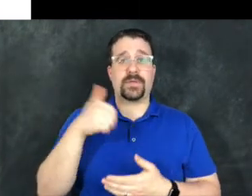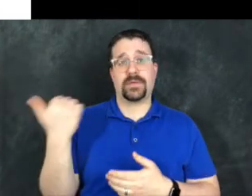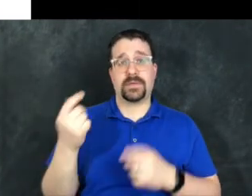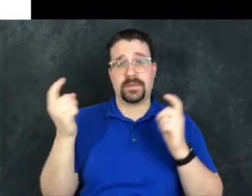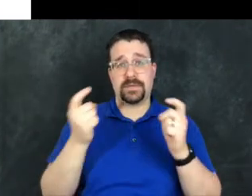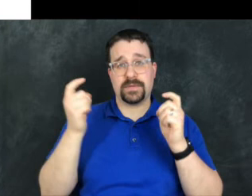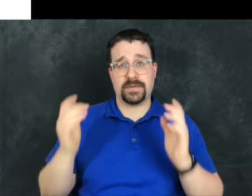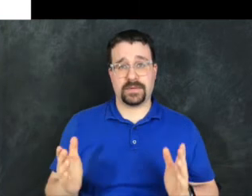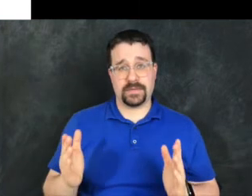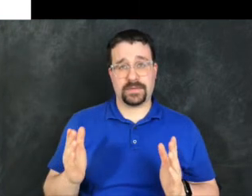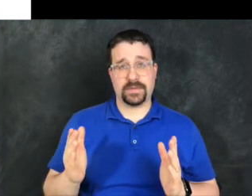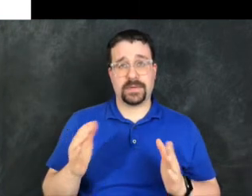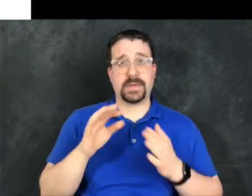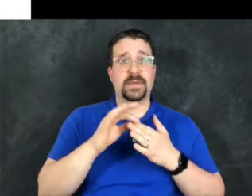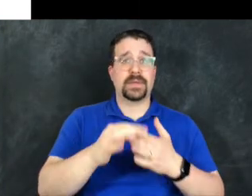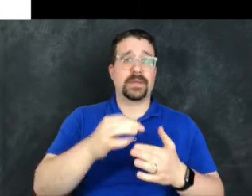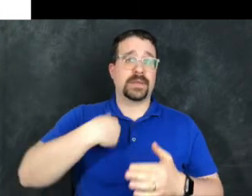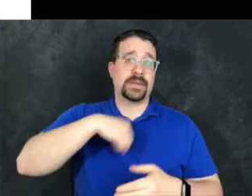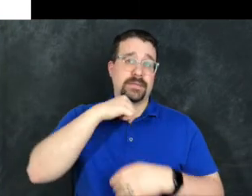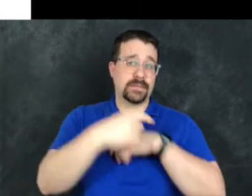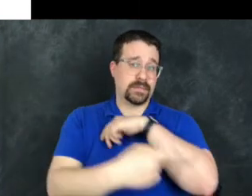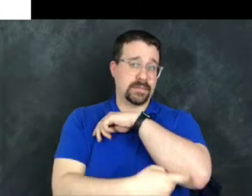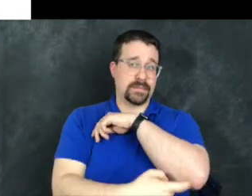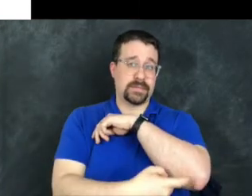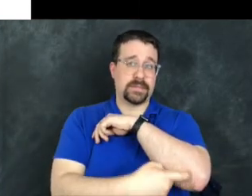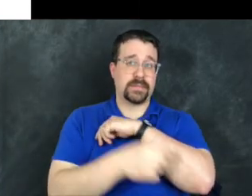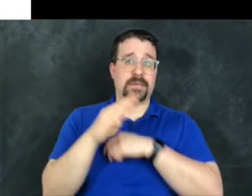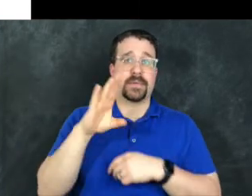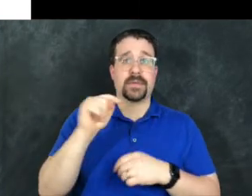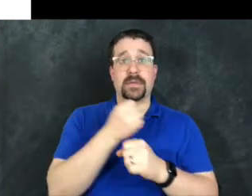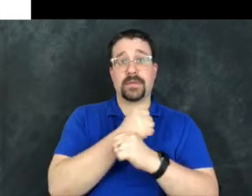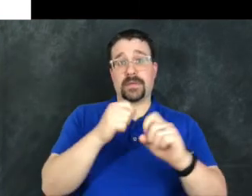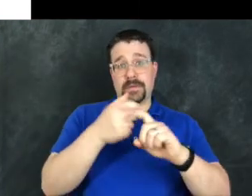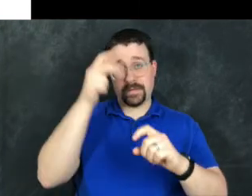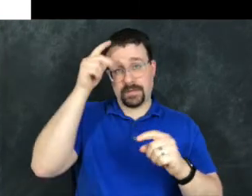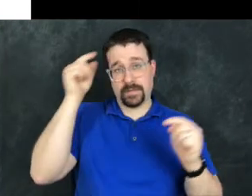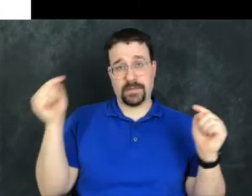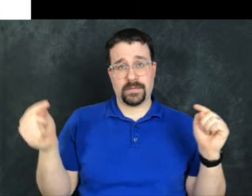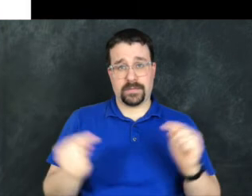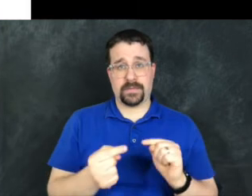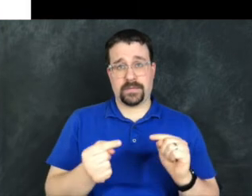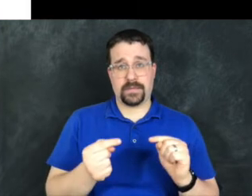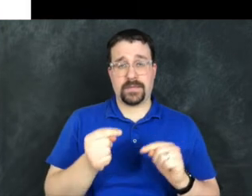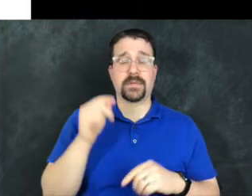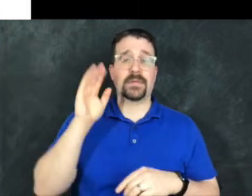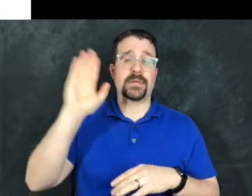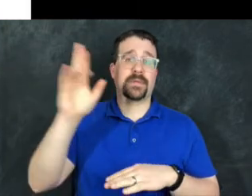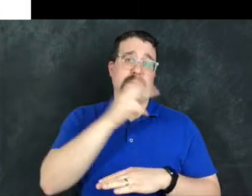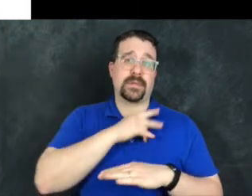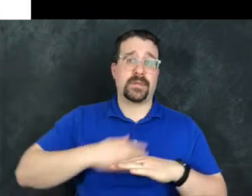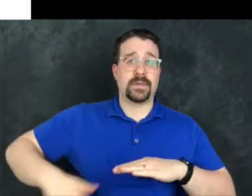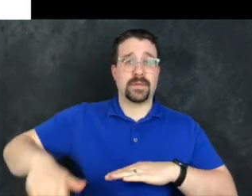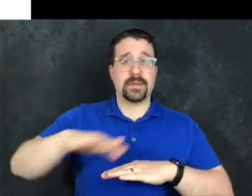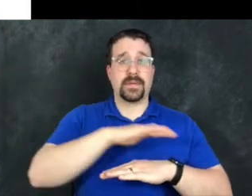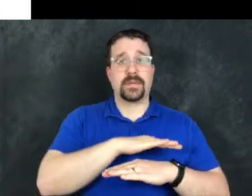trespasses, as we forgive those who trespass against us. And lead us not into temptation, but deliver